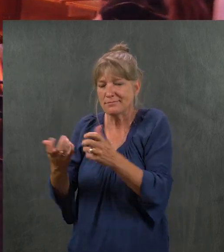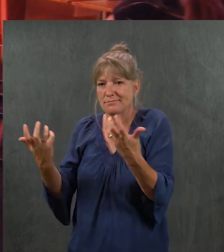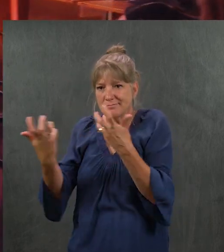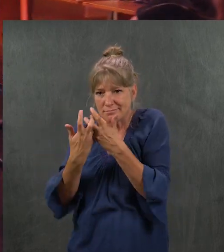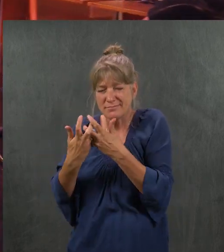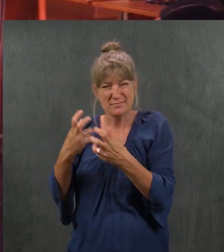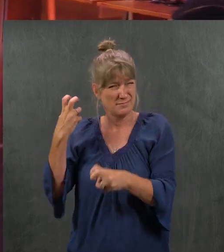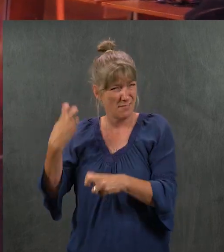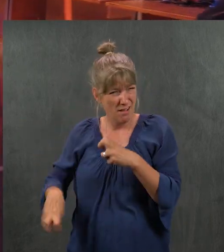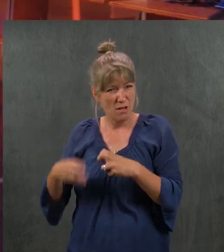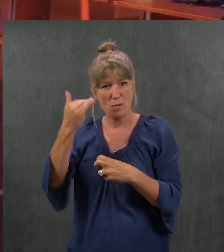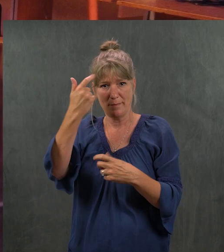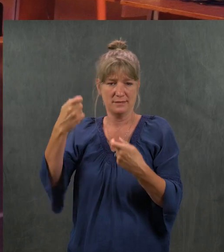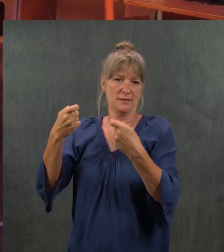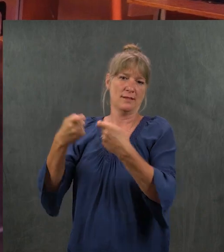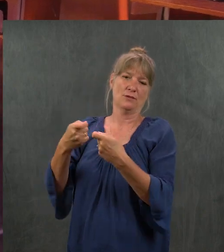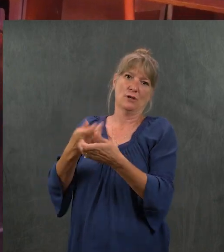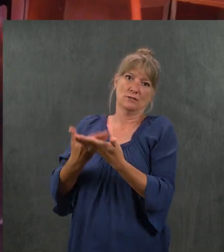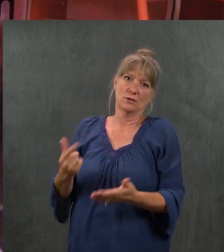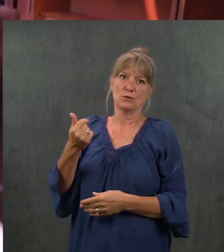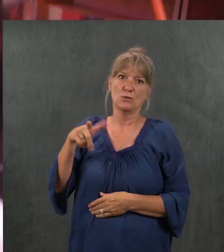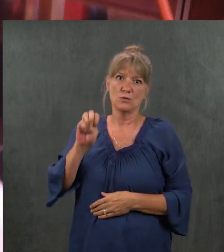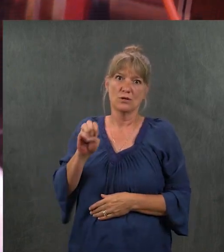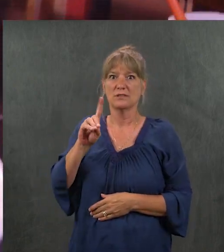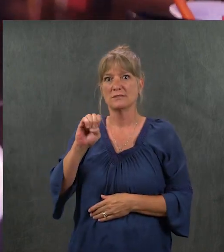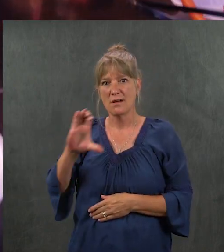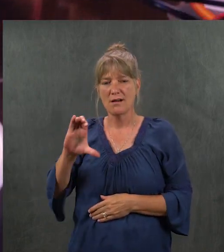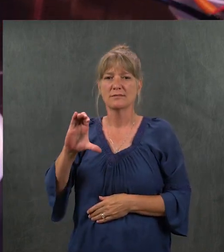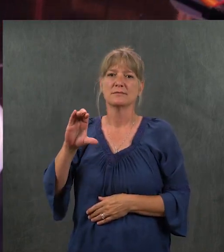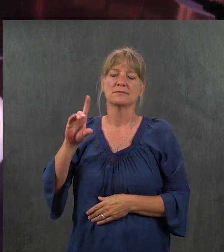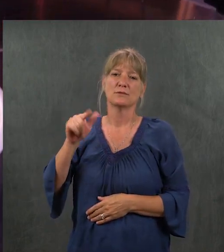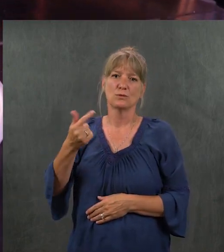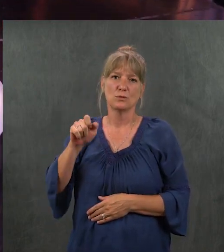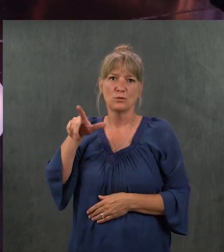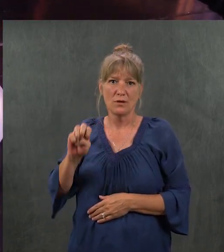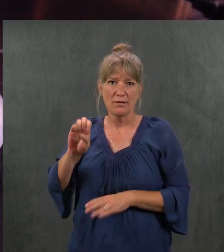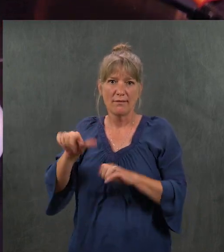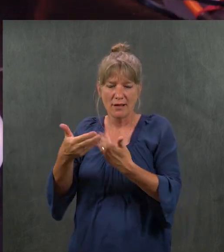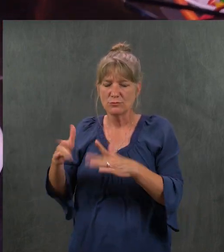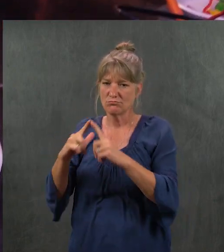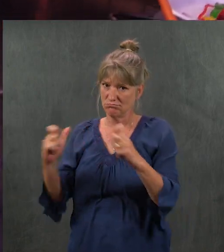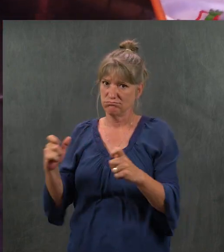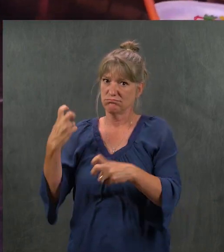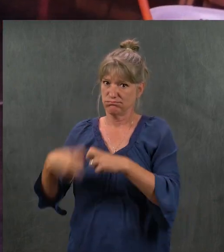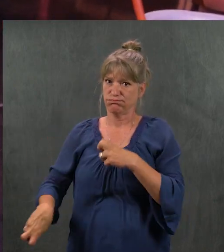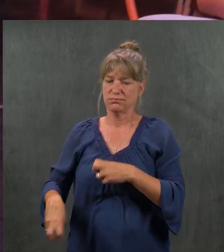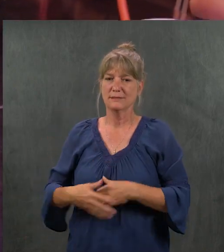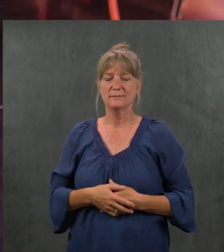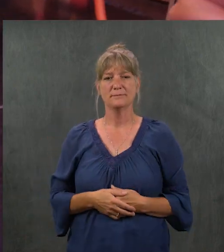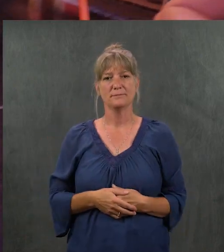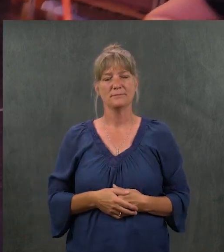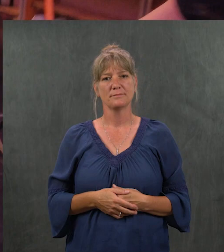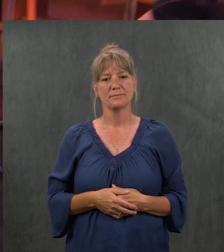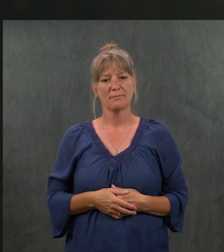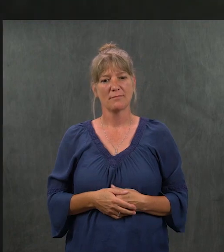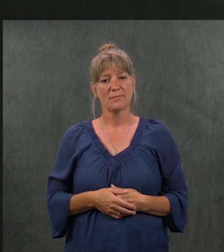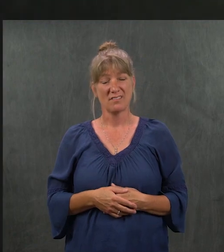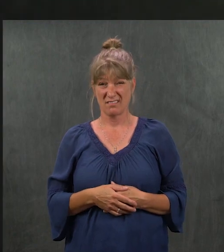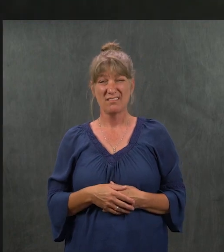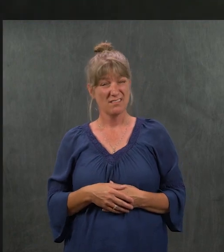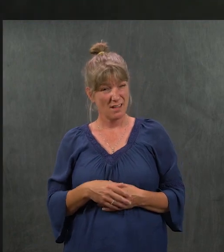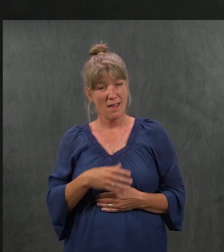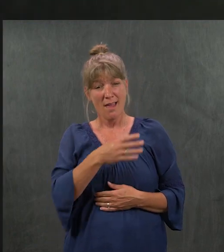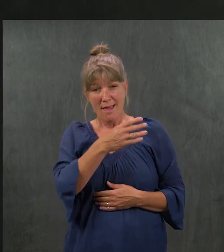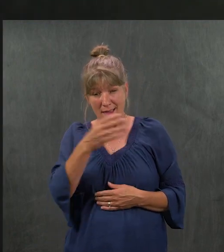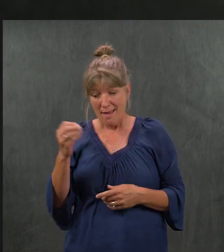hard, especially with, electronic stuff, Google Docs, Google Classrooms. Michaela constructs the DNA strand from candy. It was kind